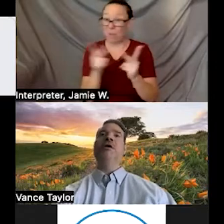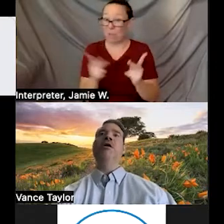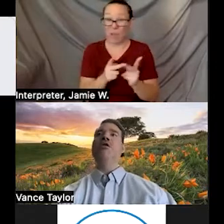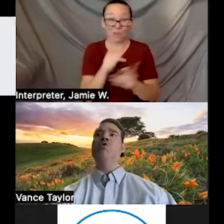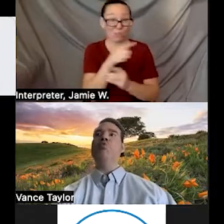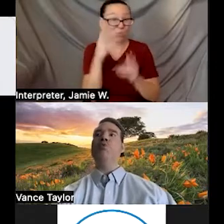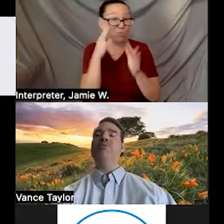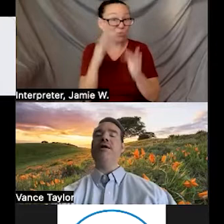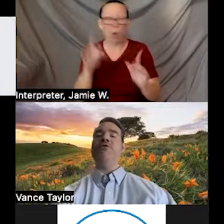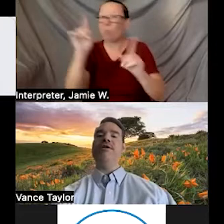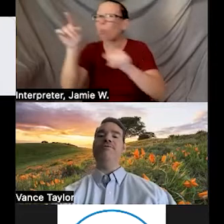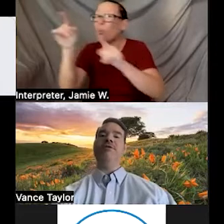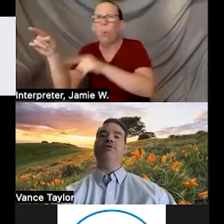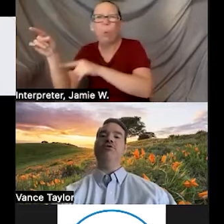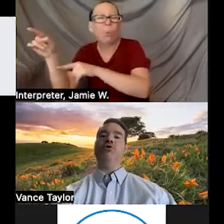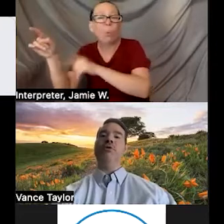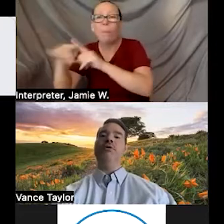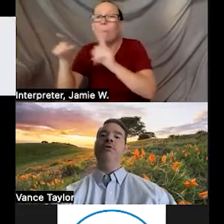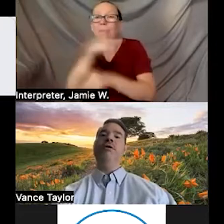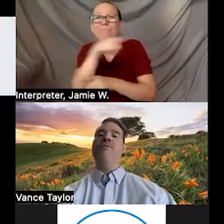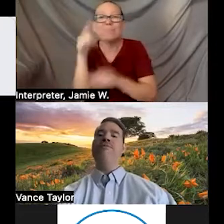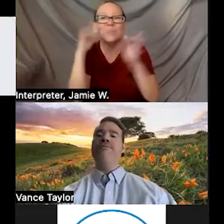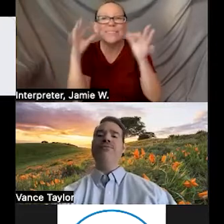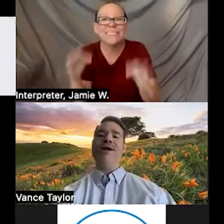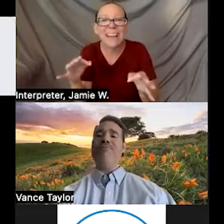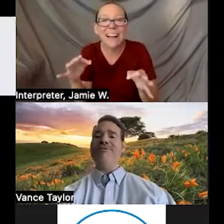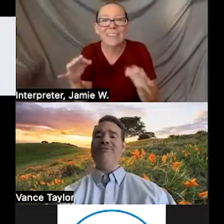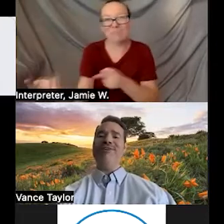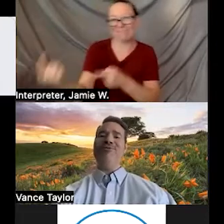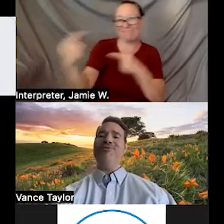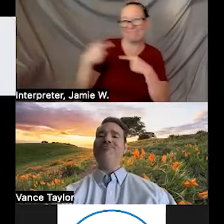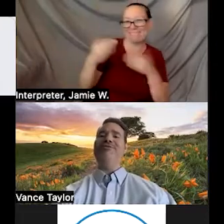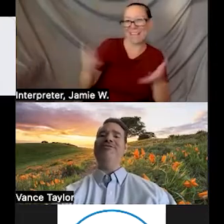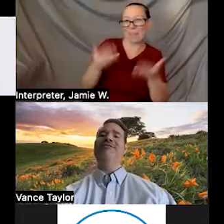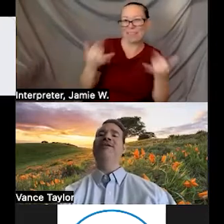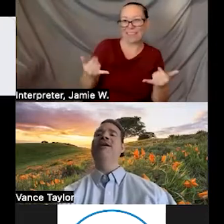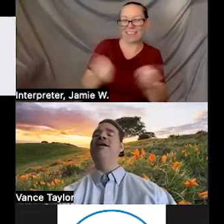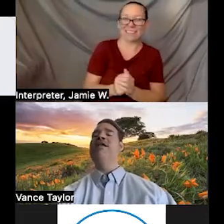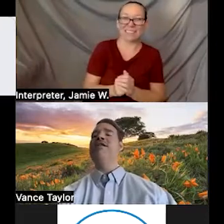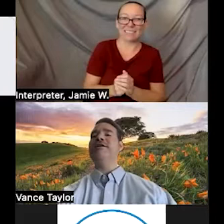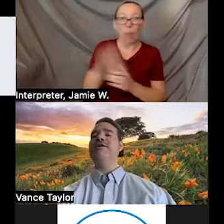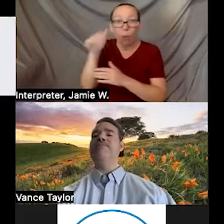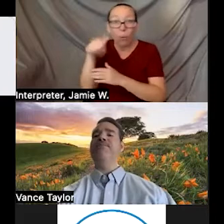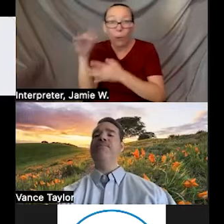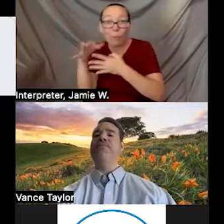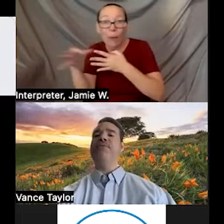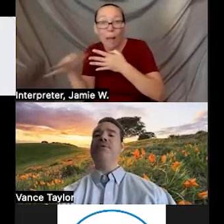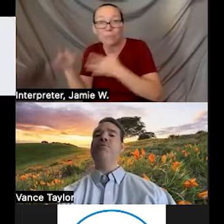us win the battle over Netflix and Hulu and Apple TV and your other options.